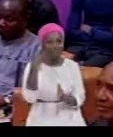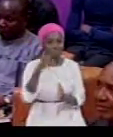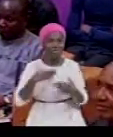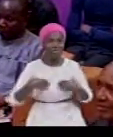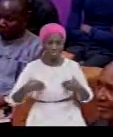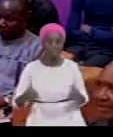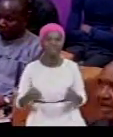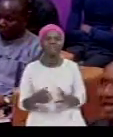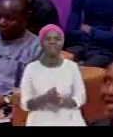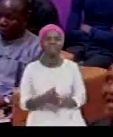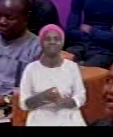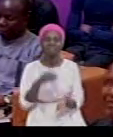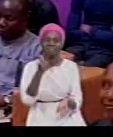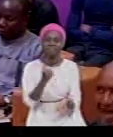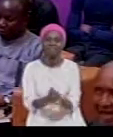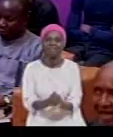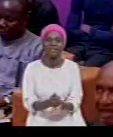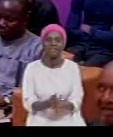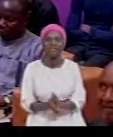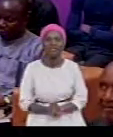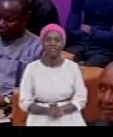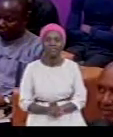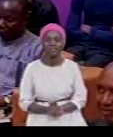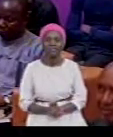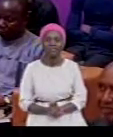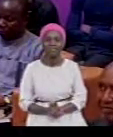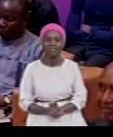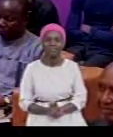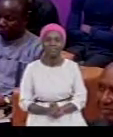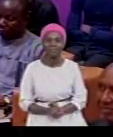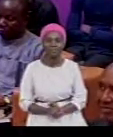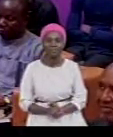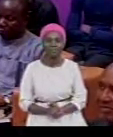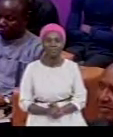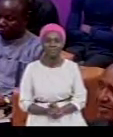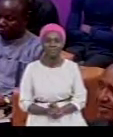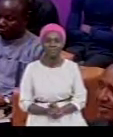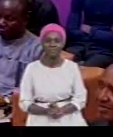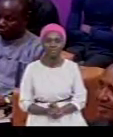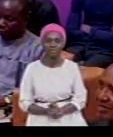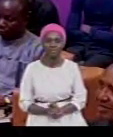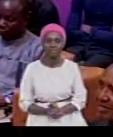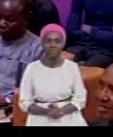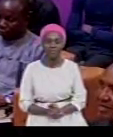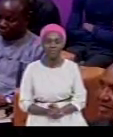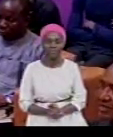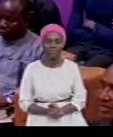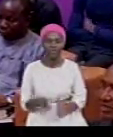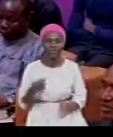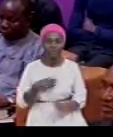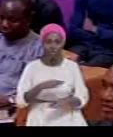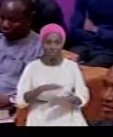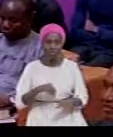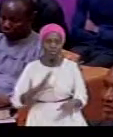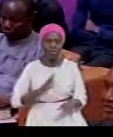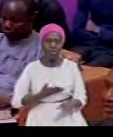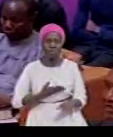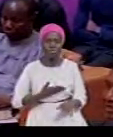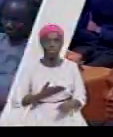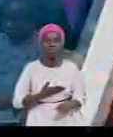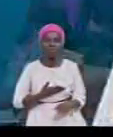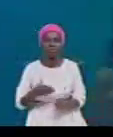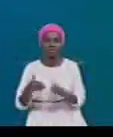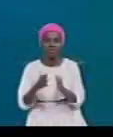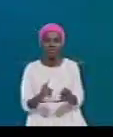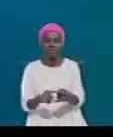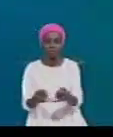today. Amen. We'll call on our moderating overseer to see us, to help us in this session. Thank